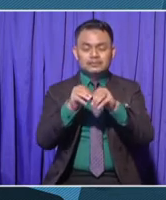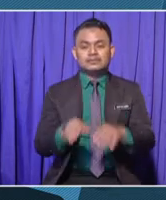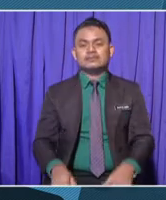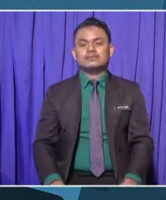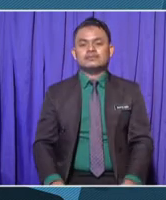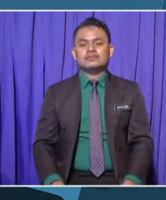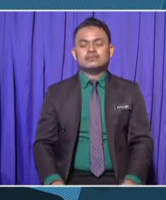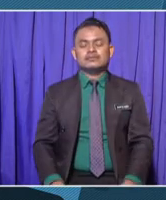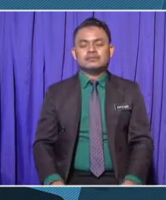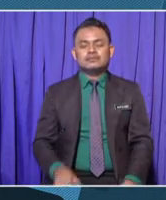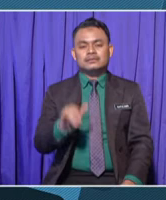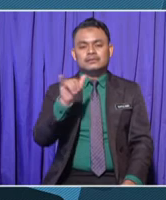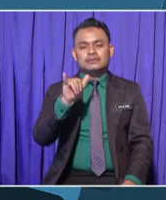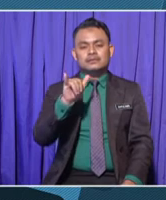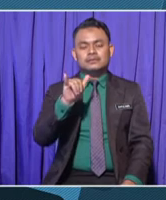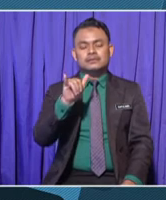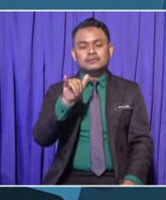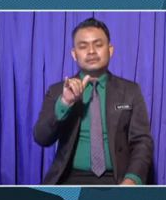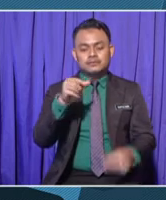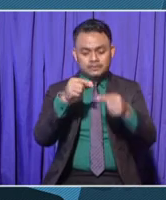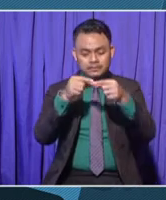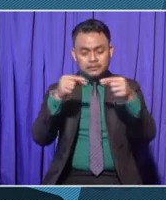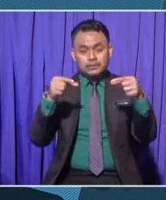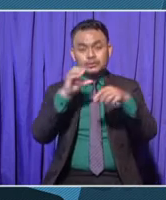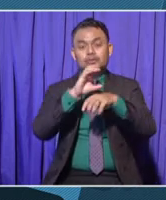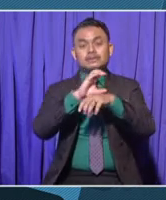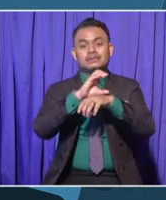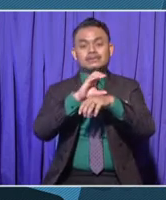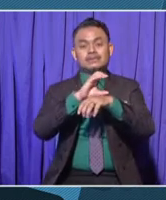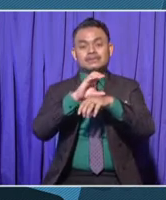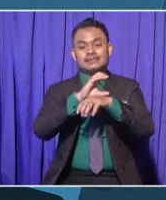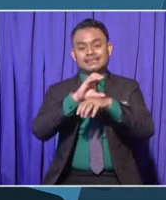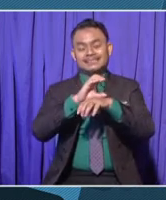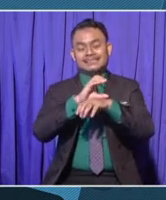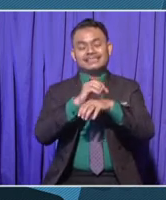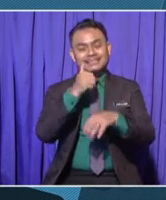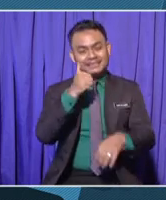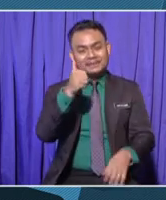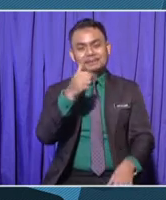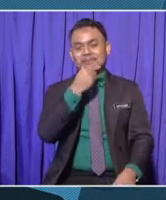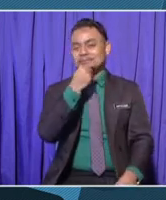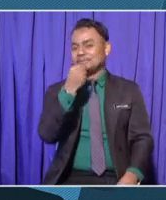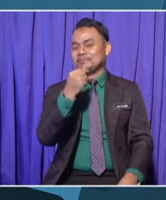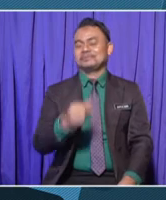Its shape is similar to a chocolate bar. Yum!